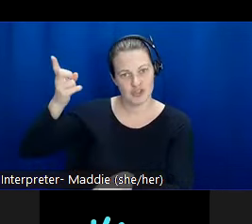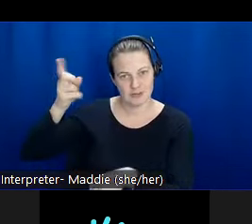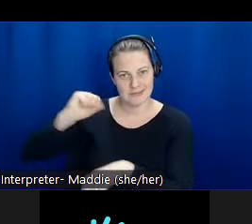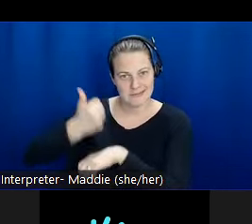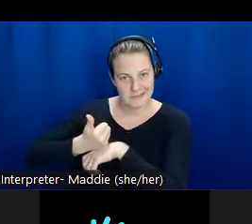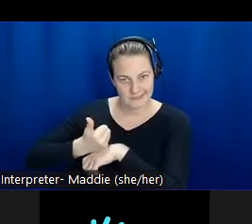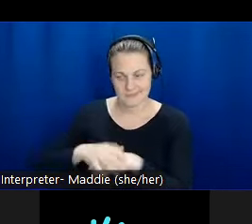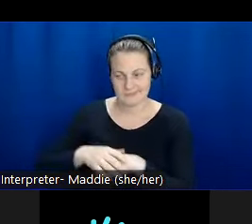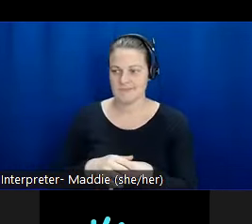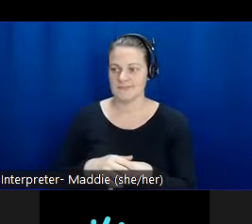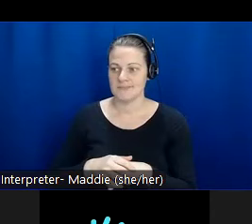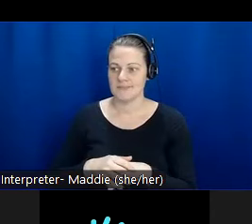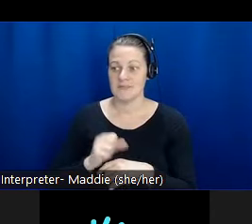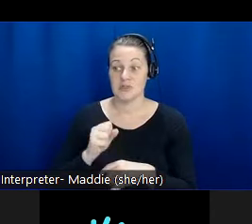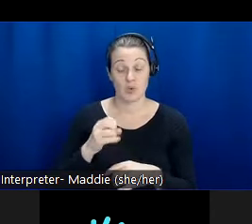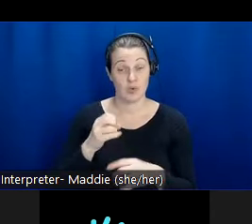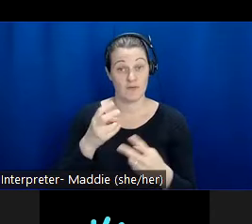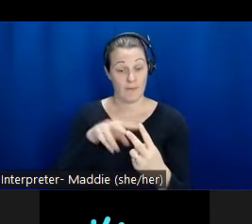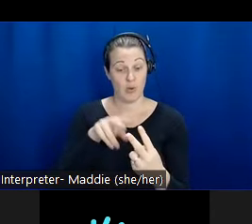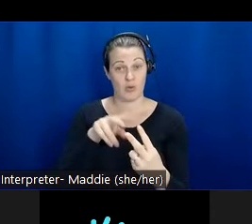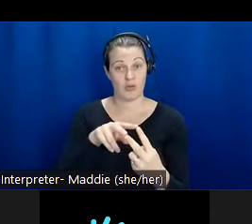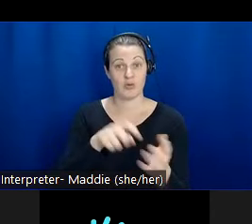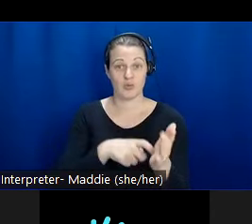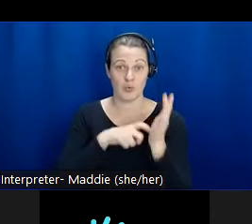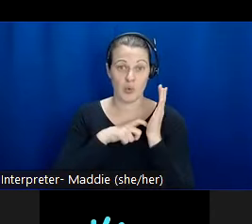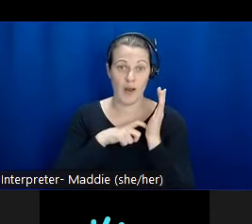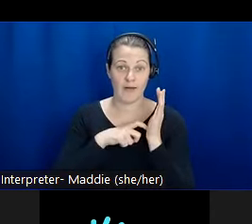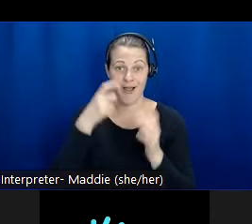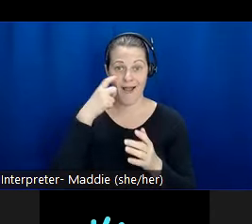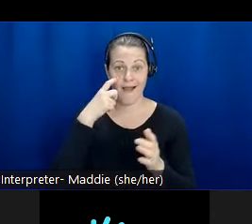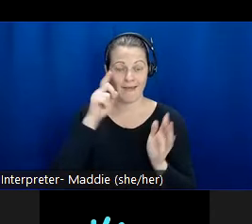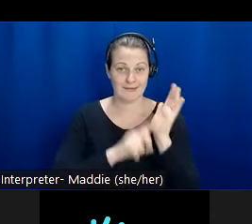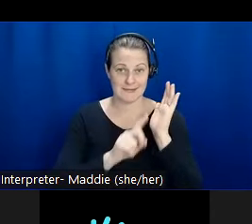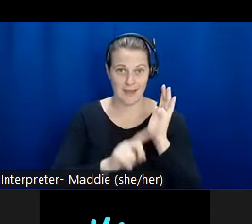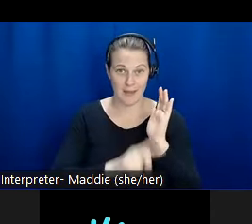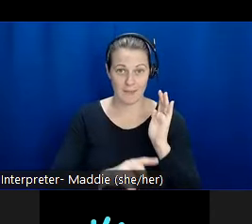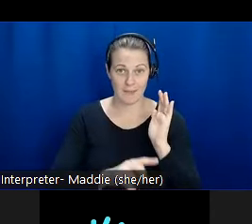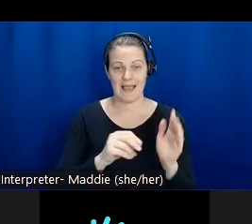patient does need to have an eye exam and does need to have a formal measurement of their visual fields.